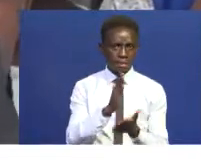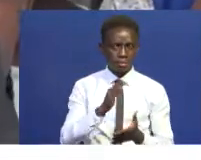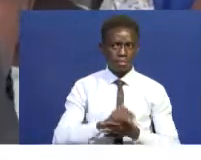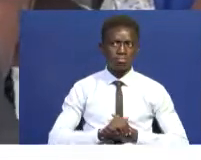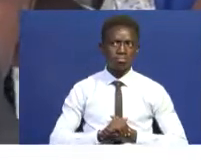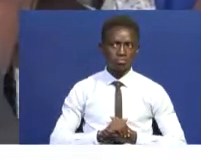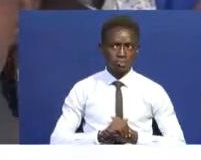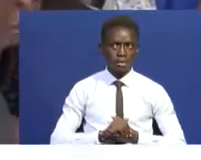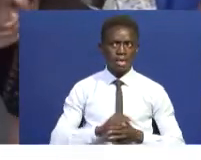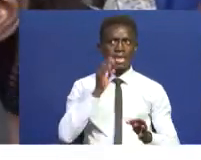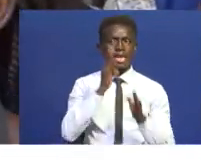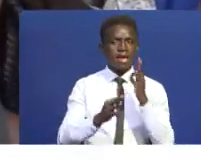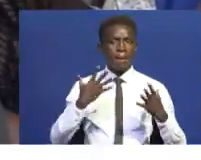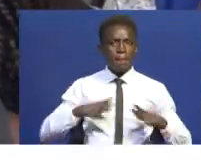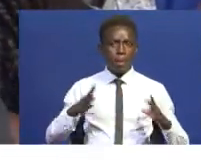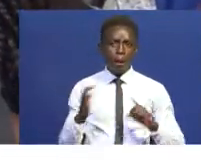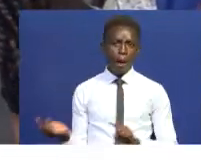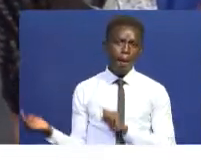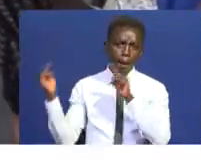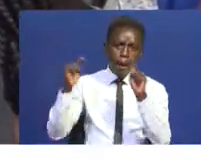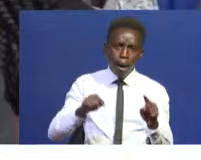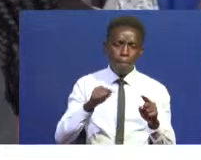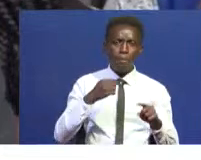can't get health in public